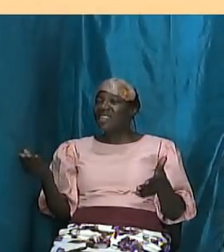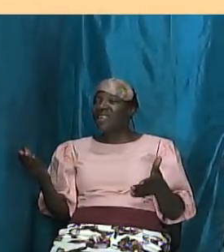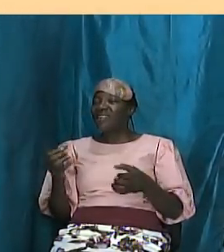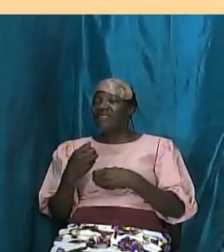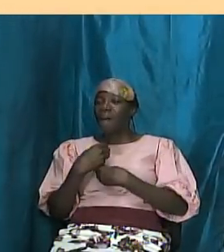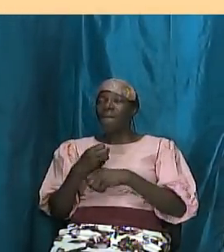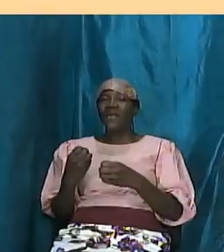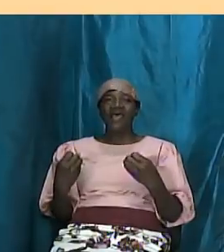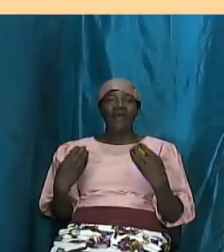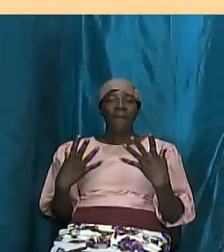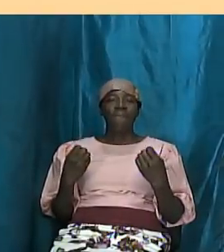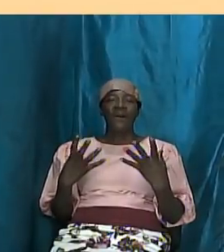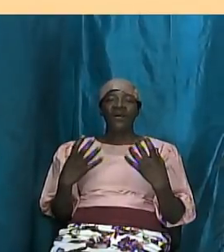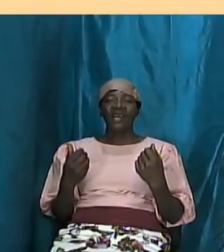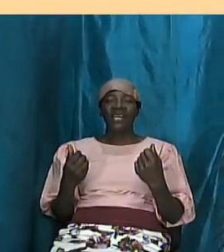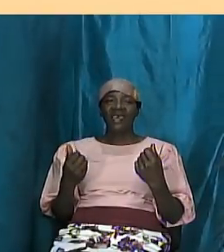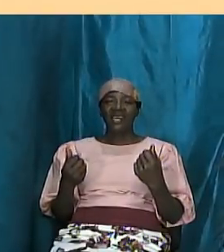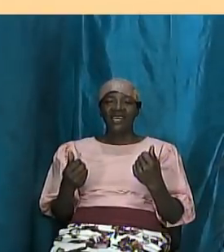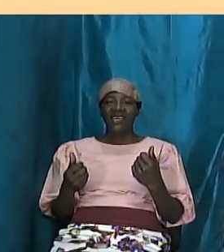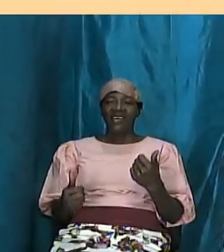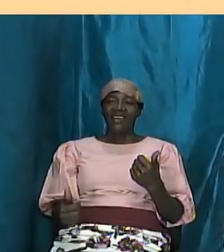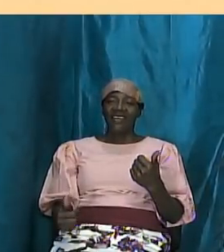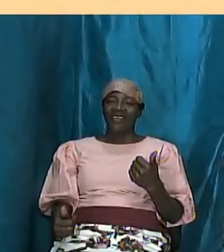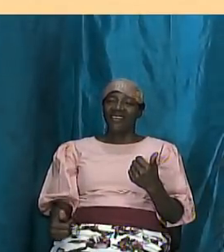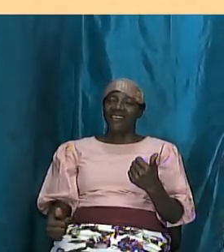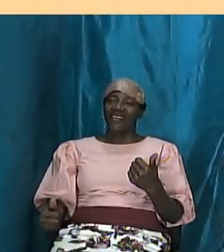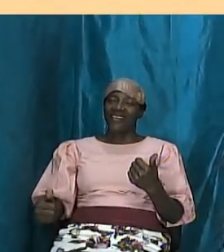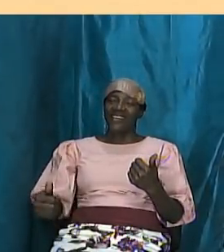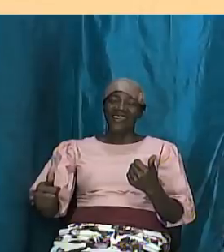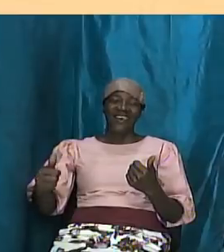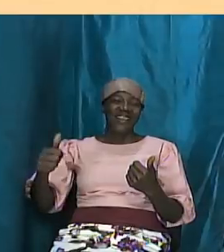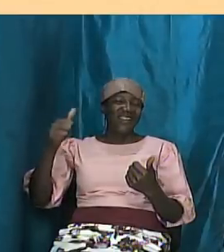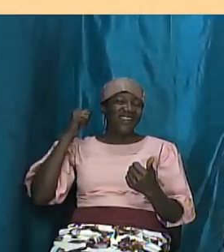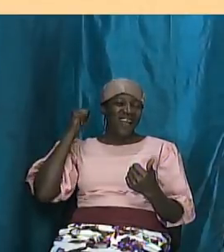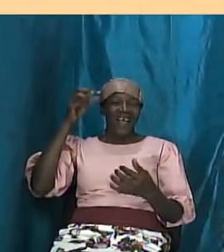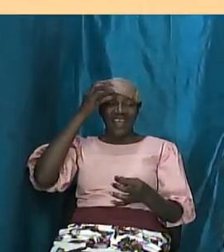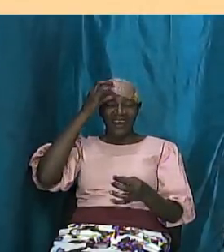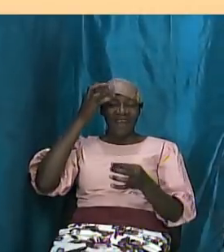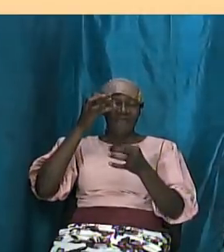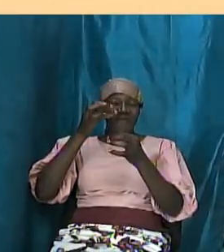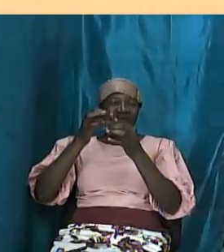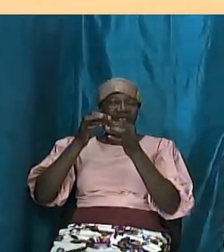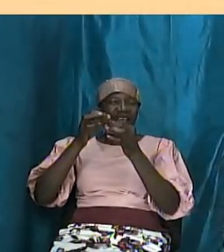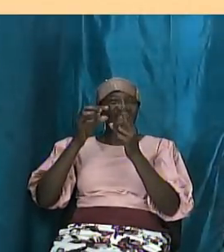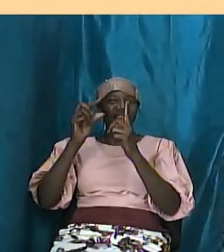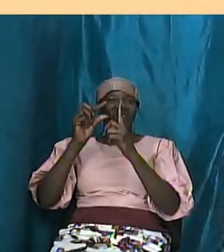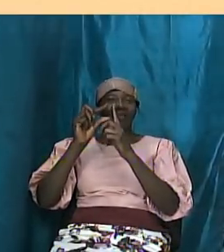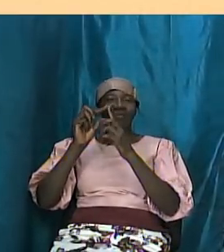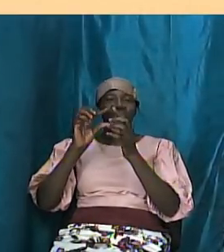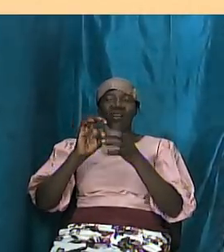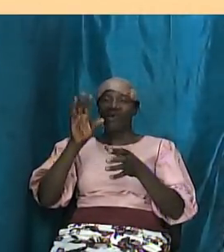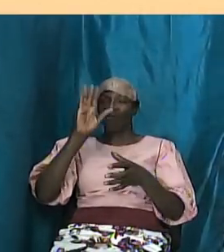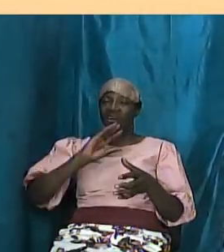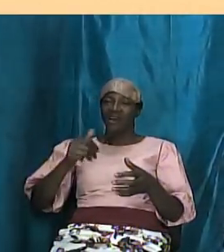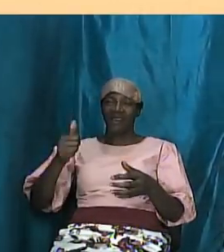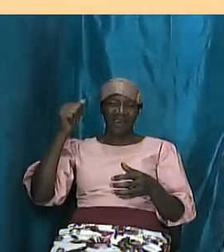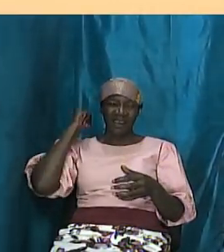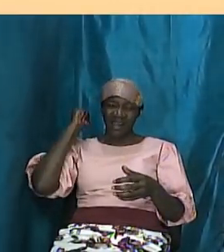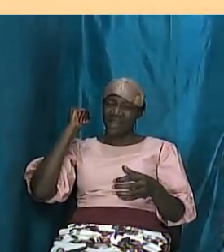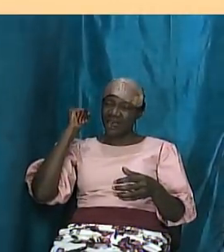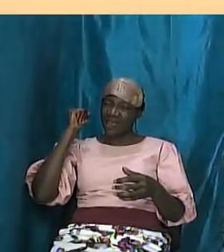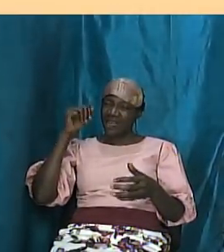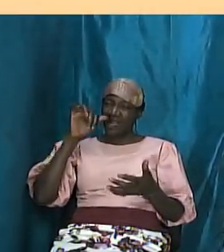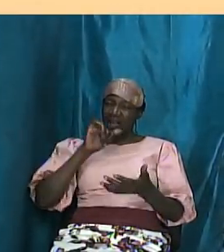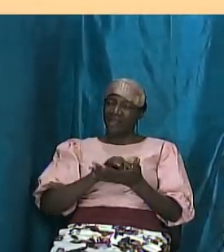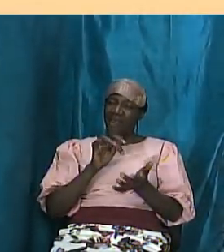many to deny their faith in the Word of God, to deny that the Bible could